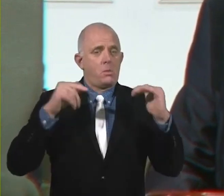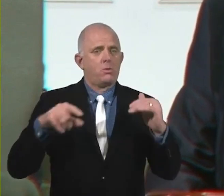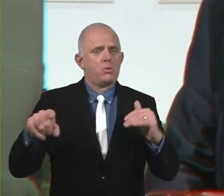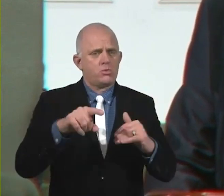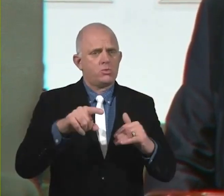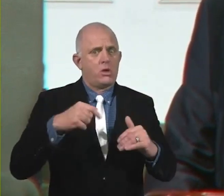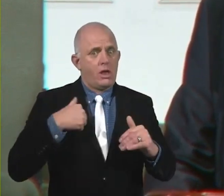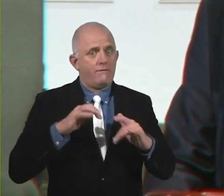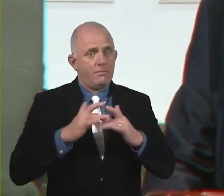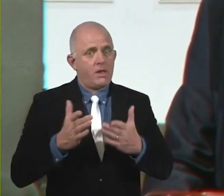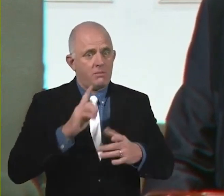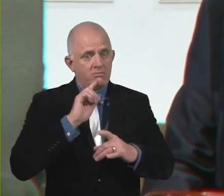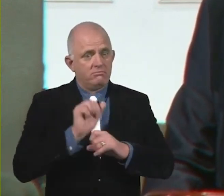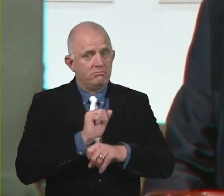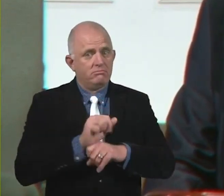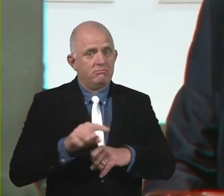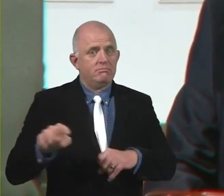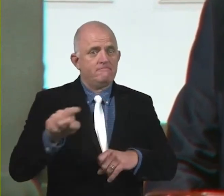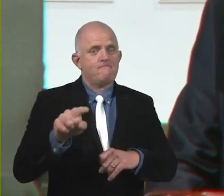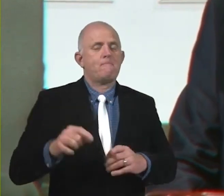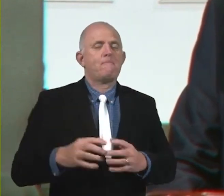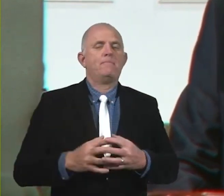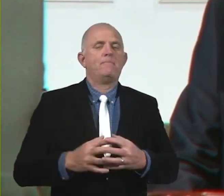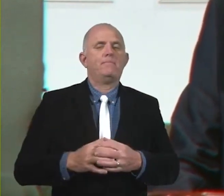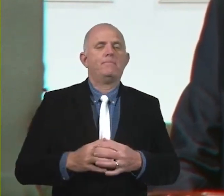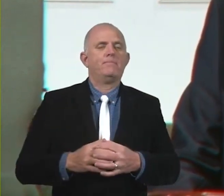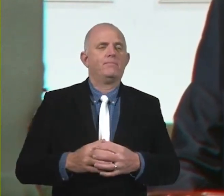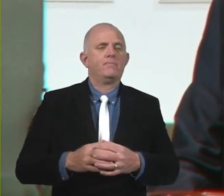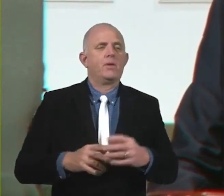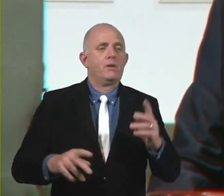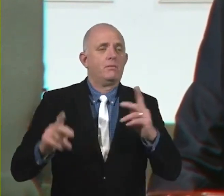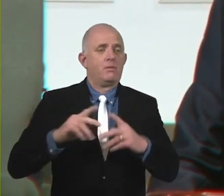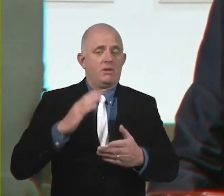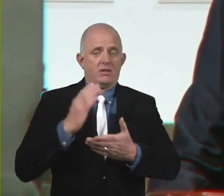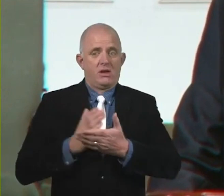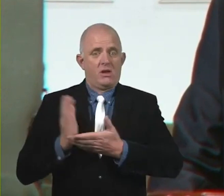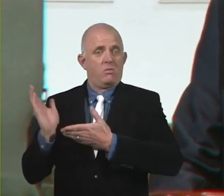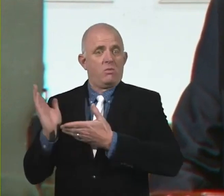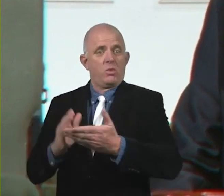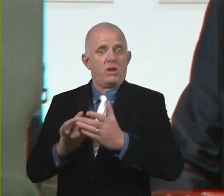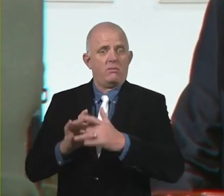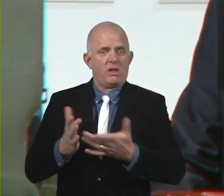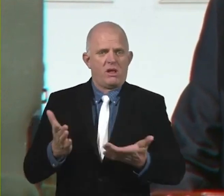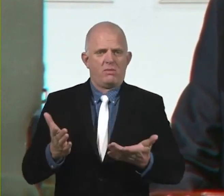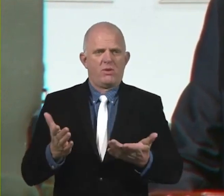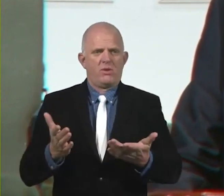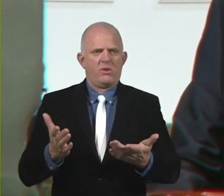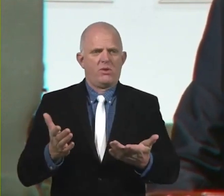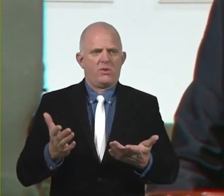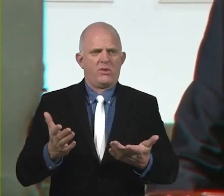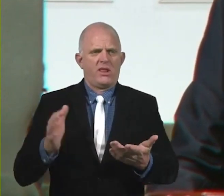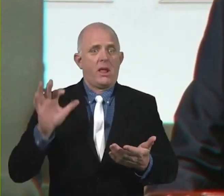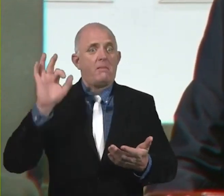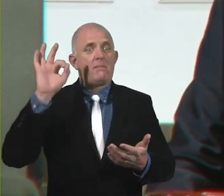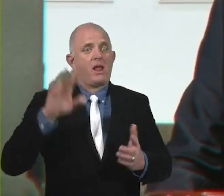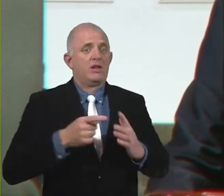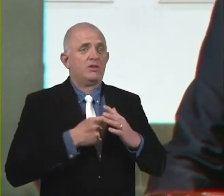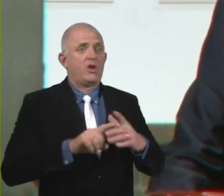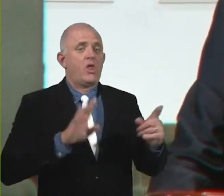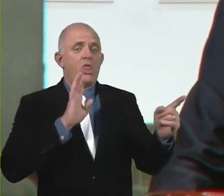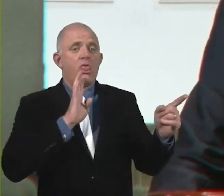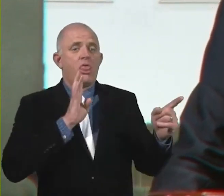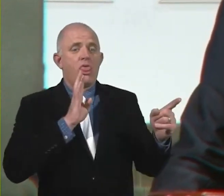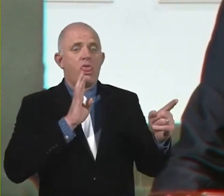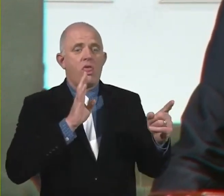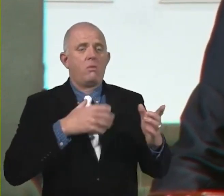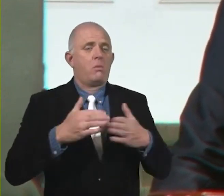you. People quit bringing their Bibles, and the preacher started saying whatever they wanted to, and nobody knew